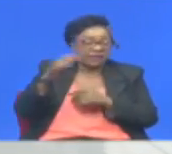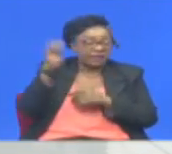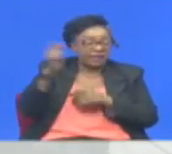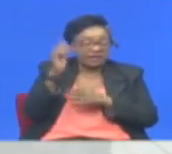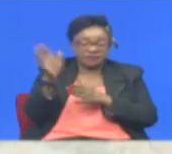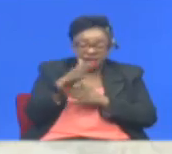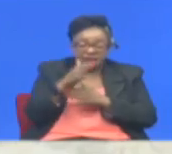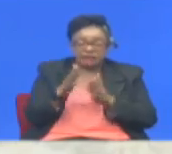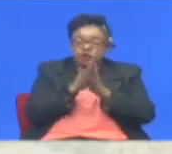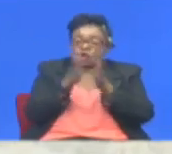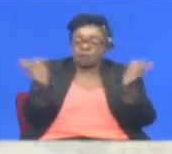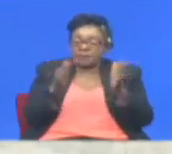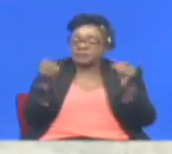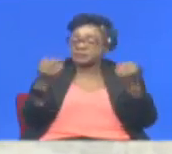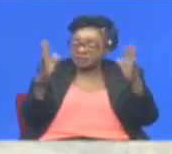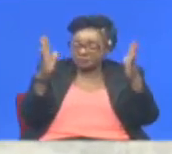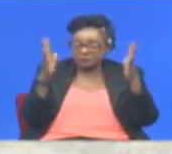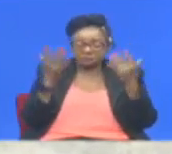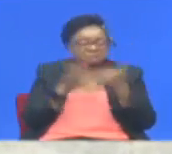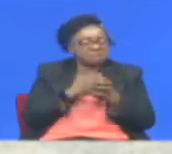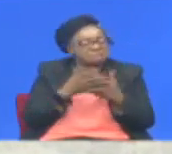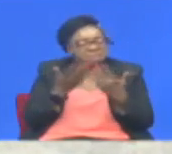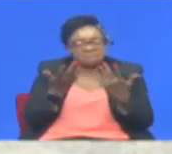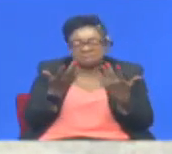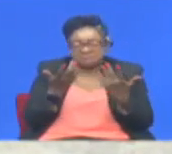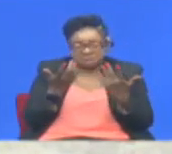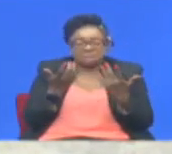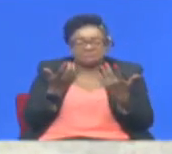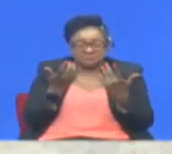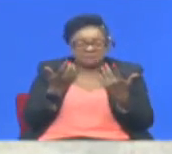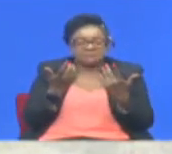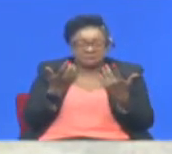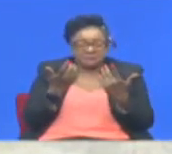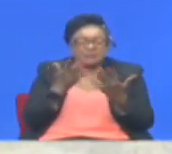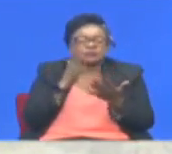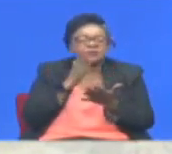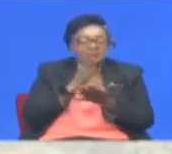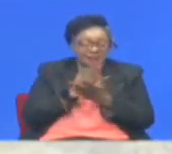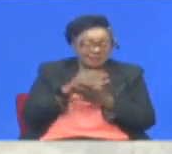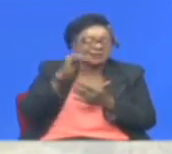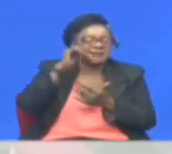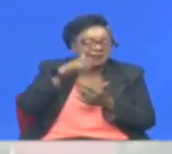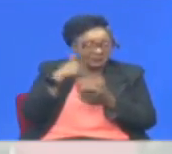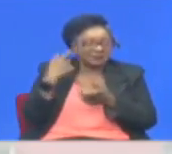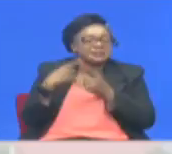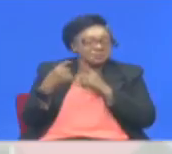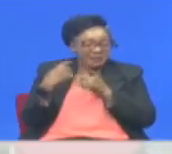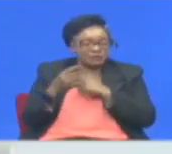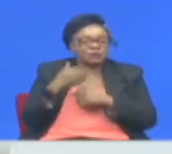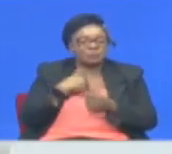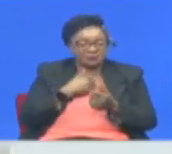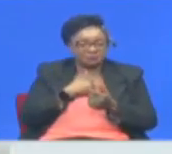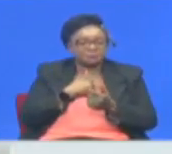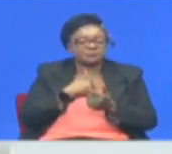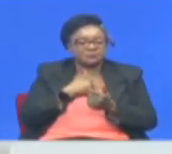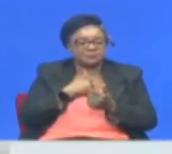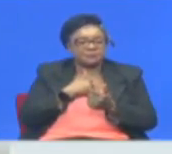ceremony, and yeah, it was a really, really, really nice experience for me.